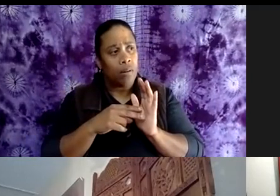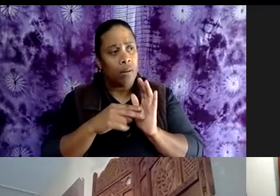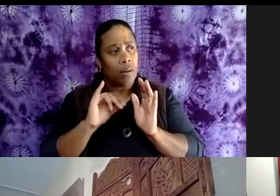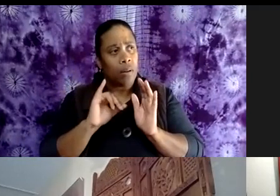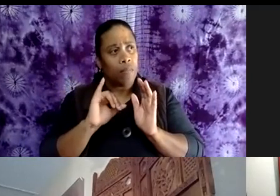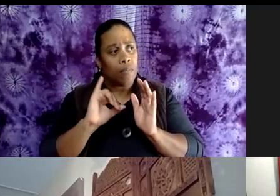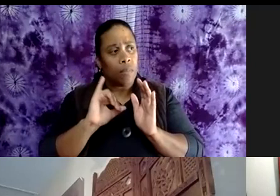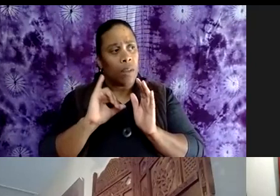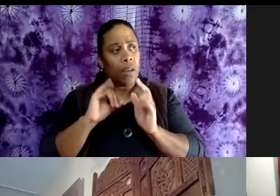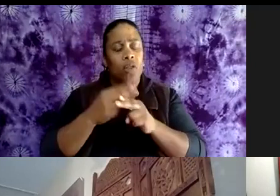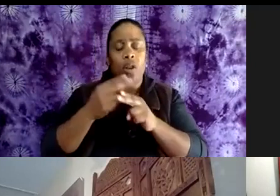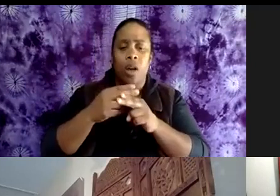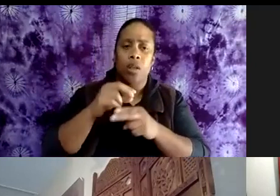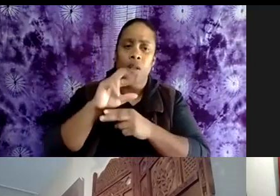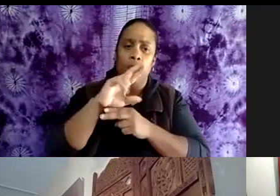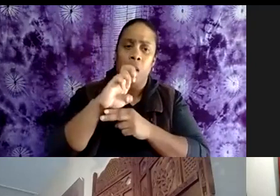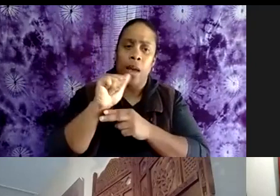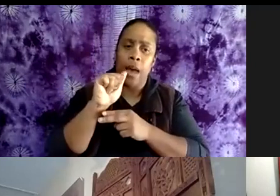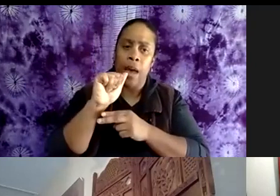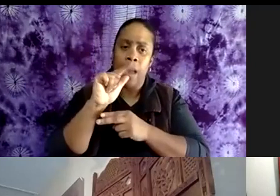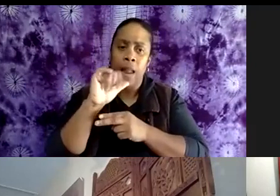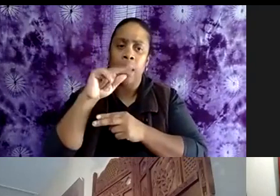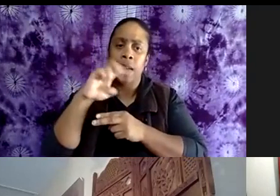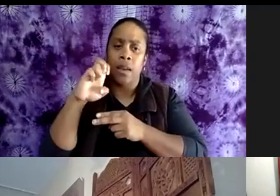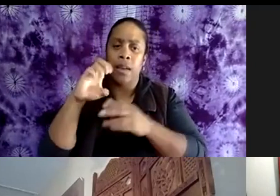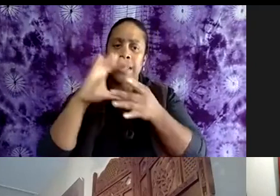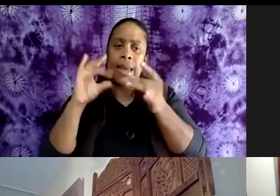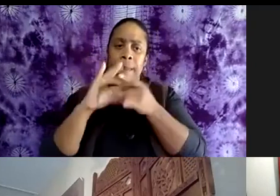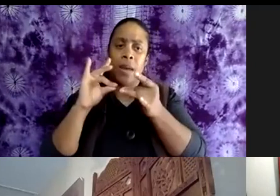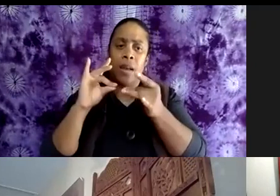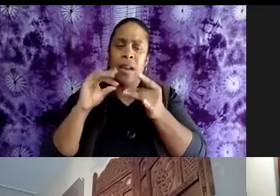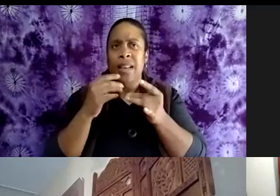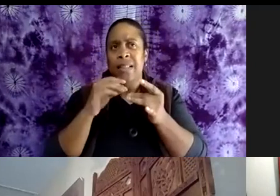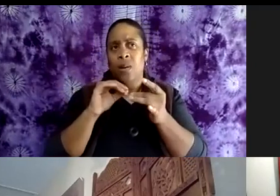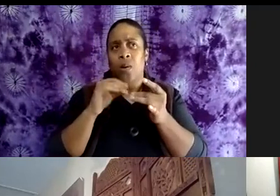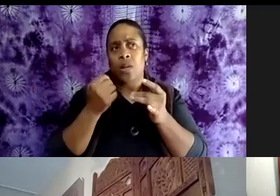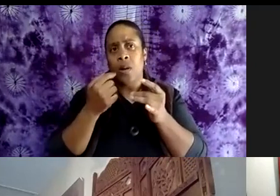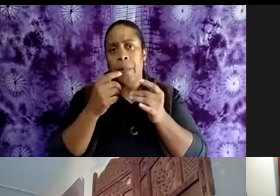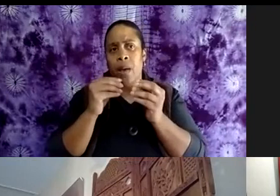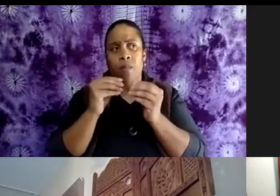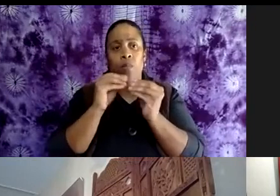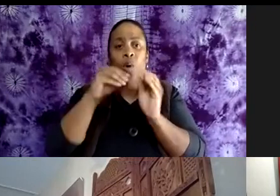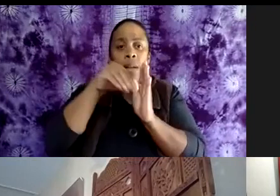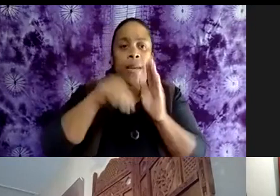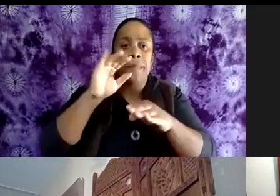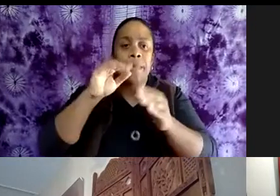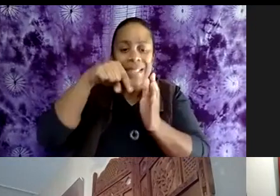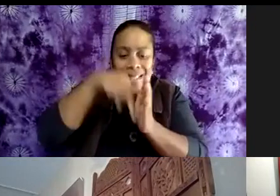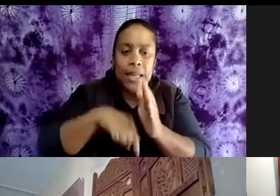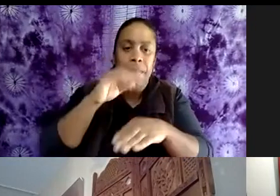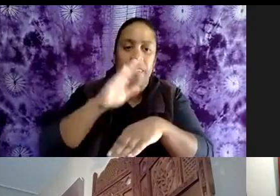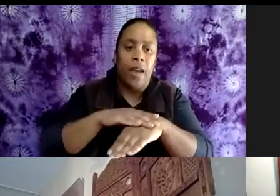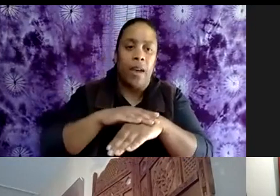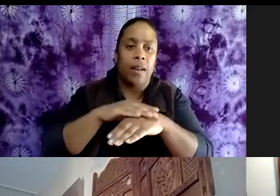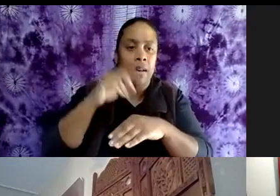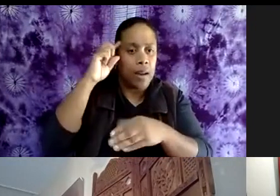statement, which goes a little further, but it's also a form of intention where we're saying, rather than